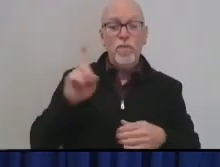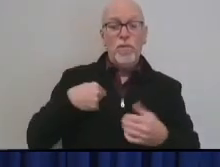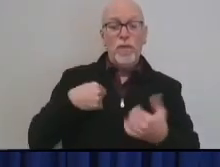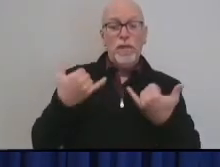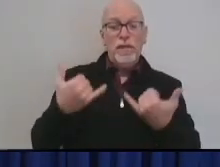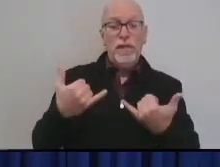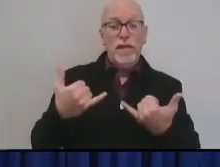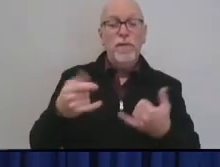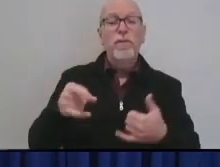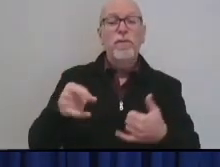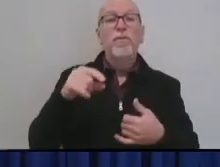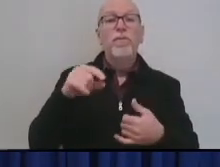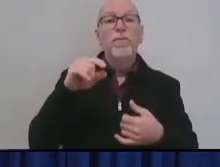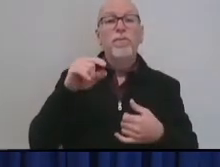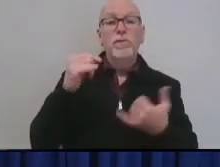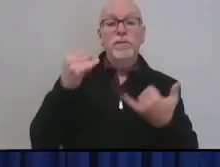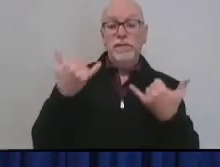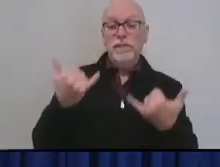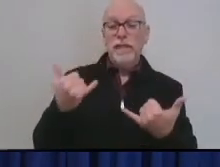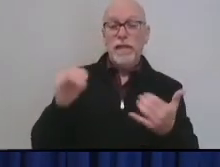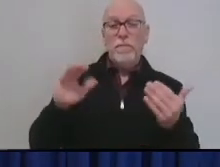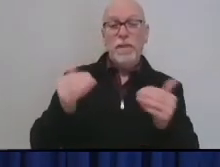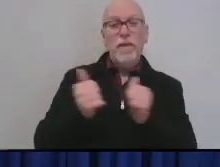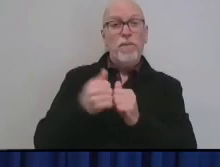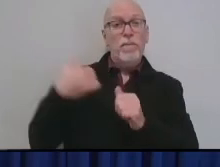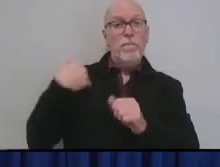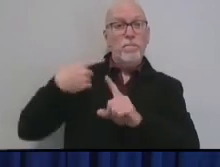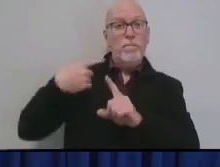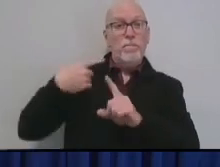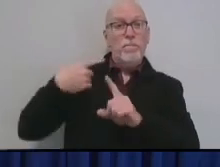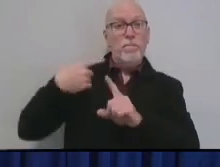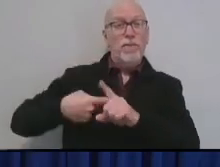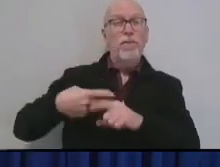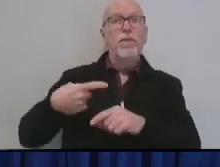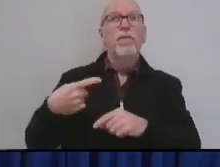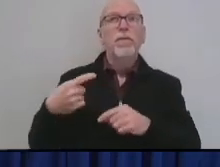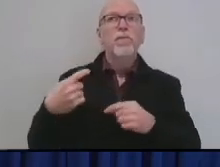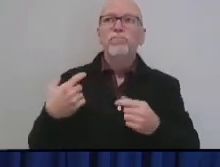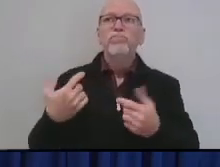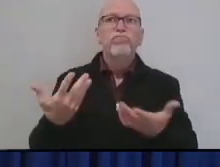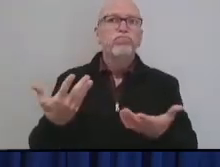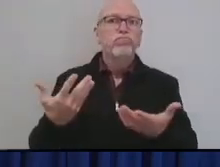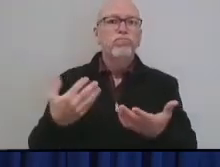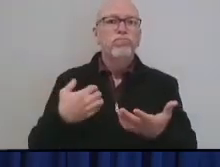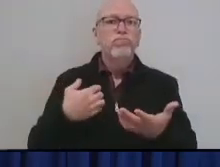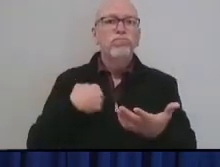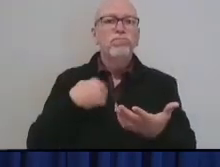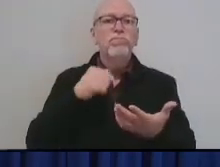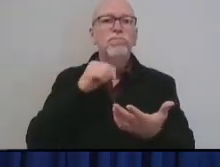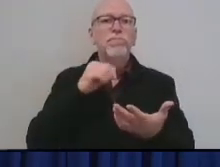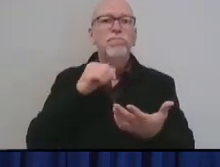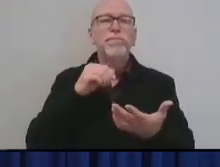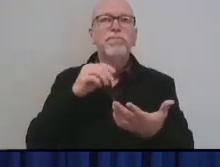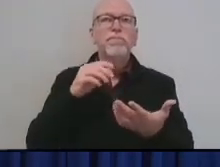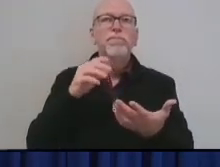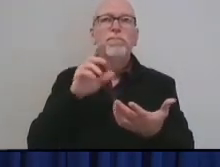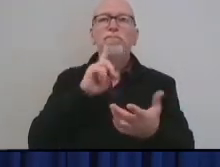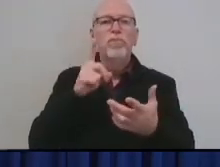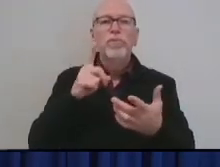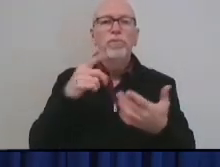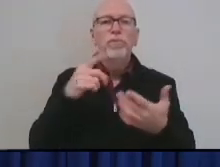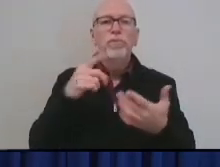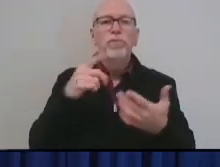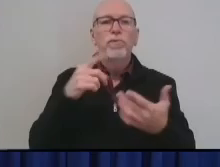where we are today has been, and I don't use that word loosely, remarkable.